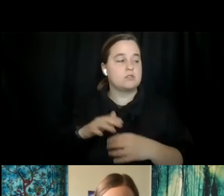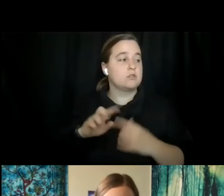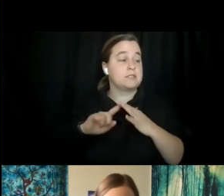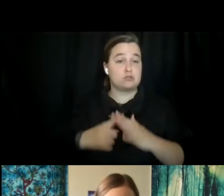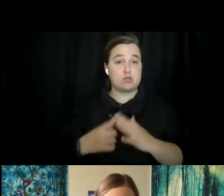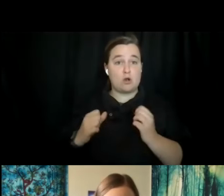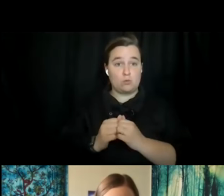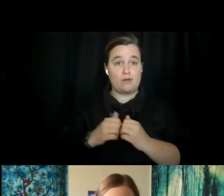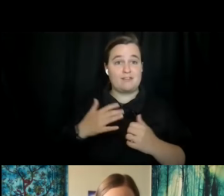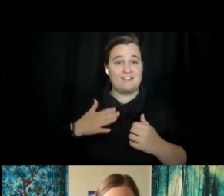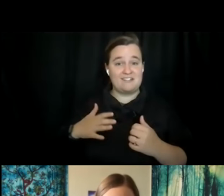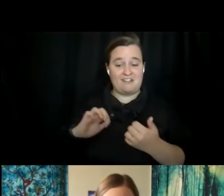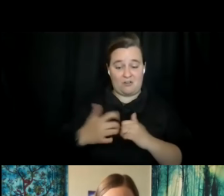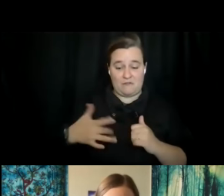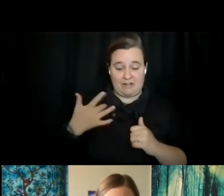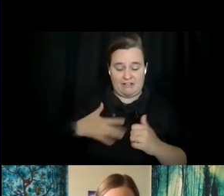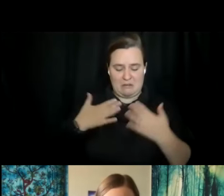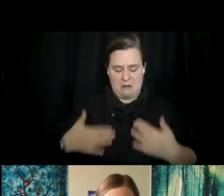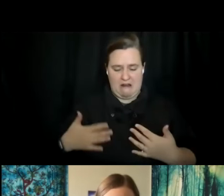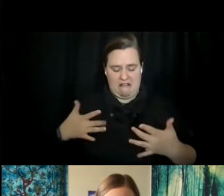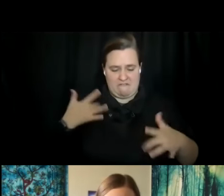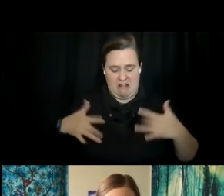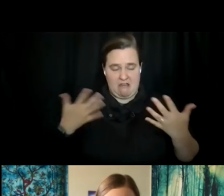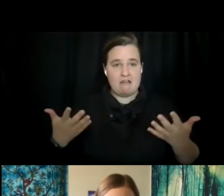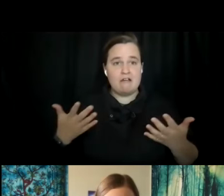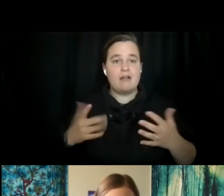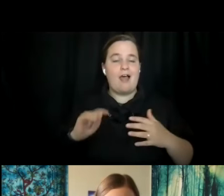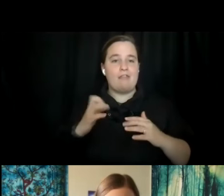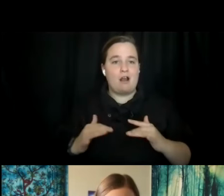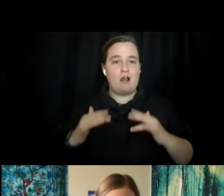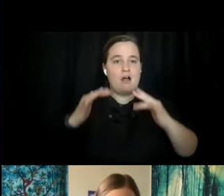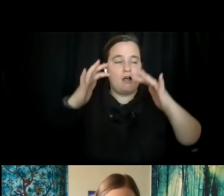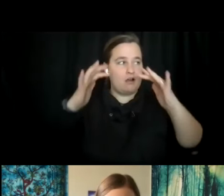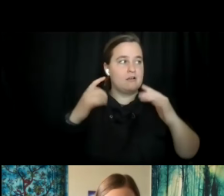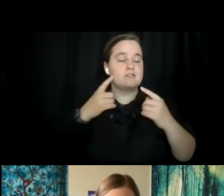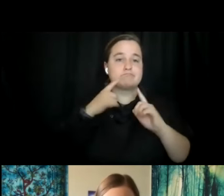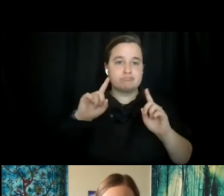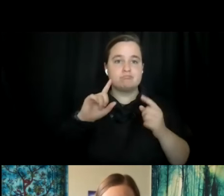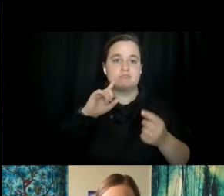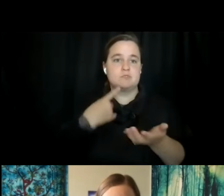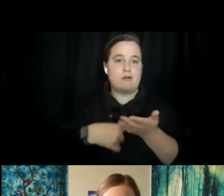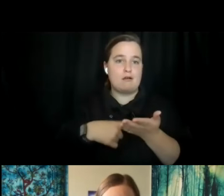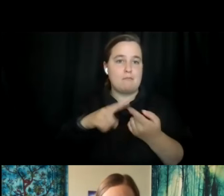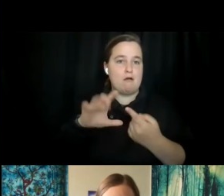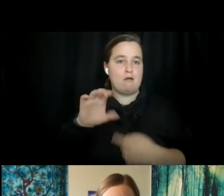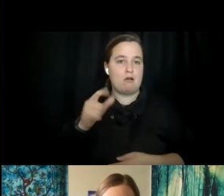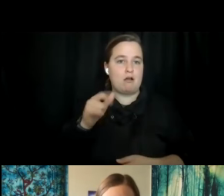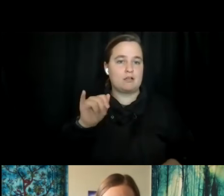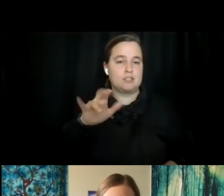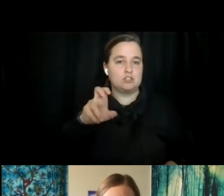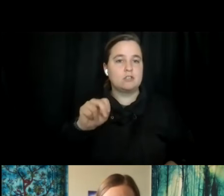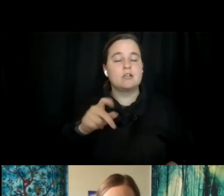really, really hard to name traumas, to retell the story of traumas. I'm sure as you all